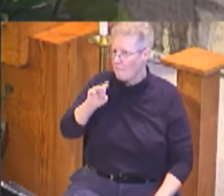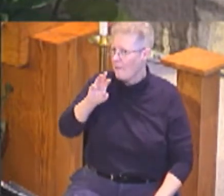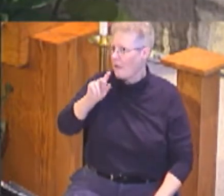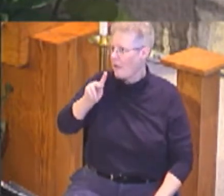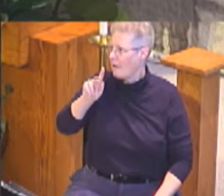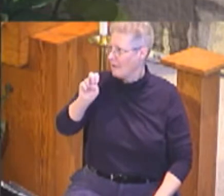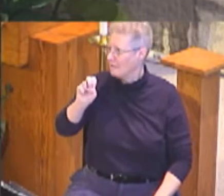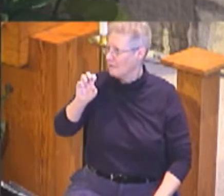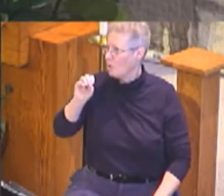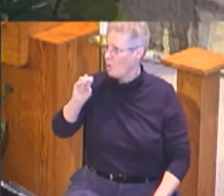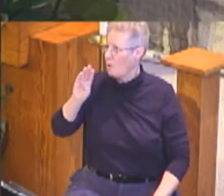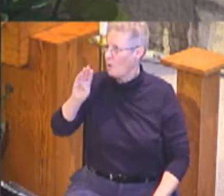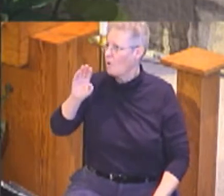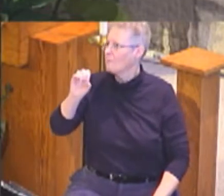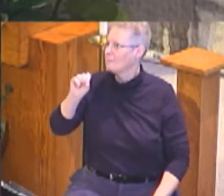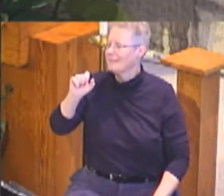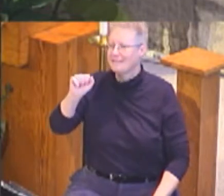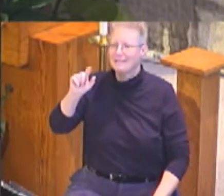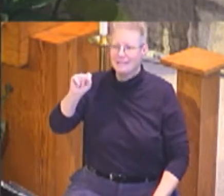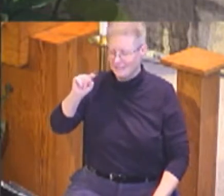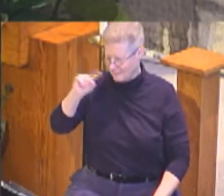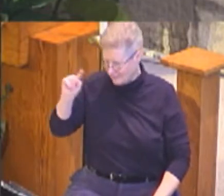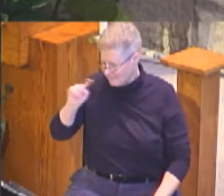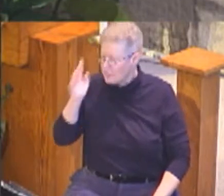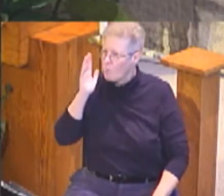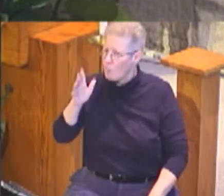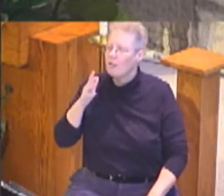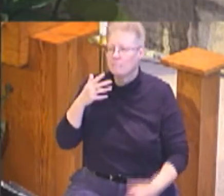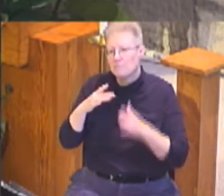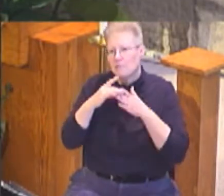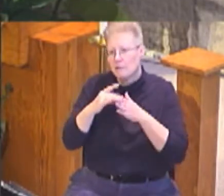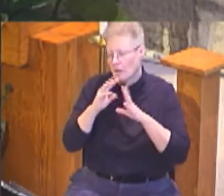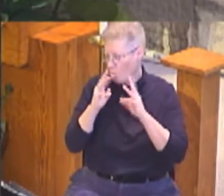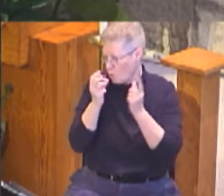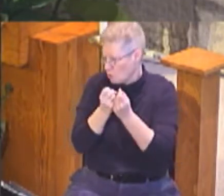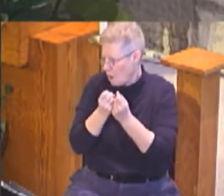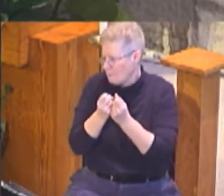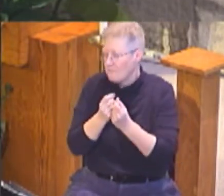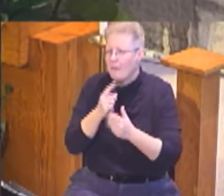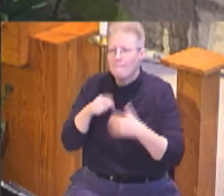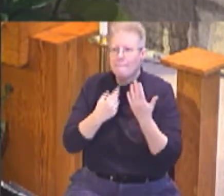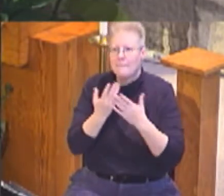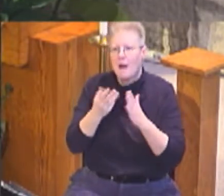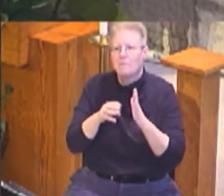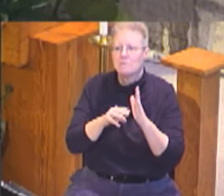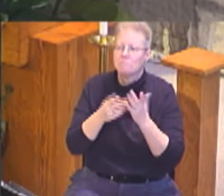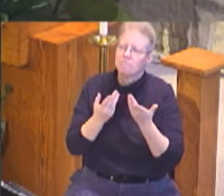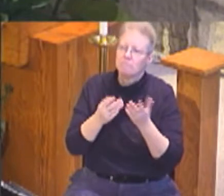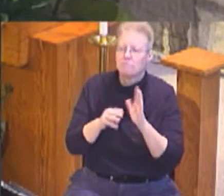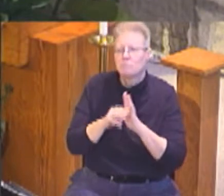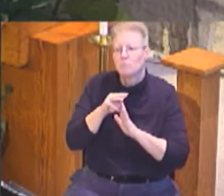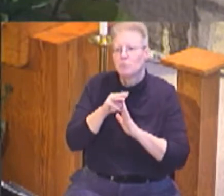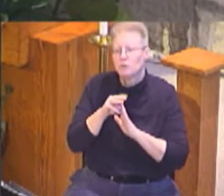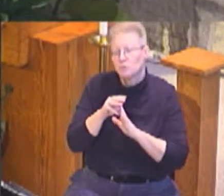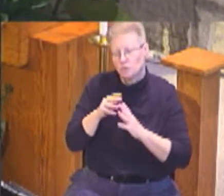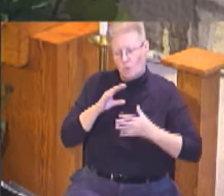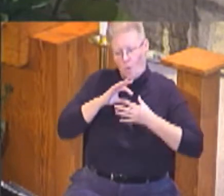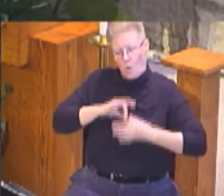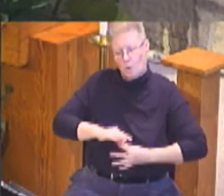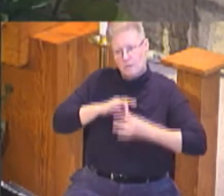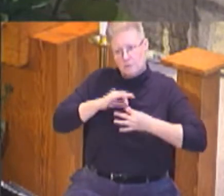the 8 Tasks for Mature Wholeness workshop. Do you want to deepen your spiritual life? If